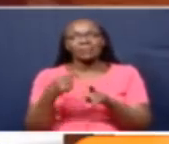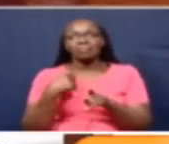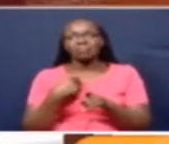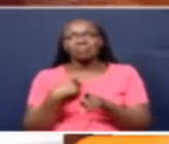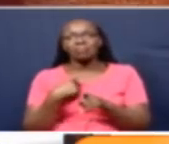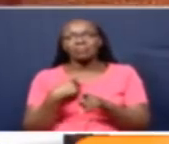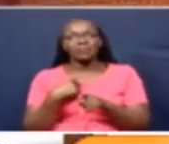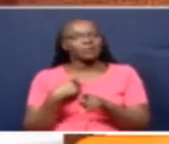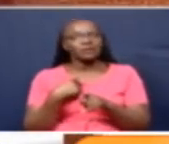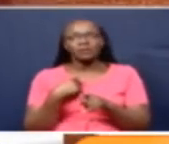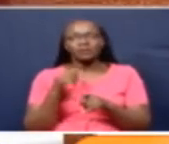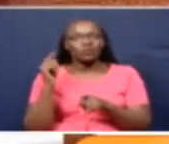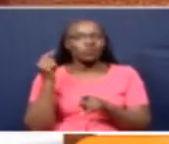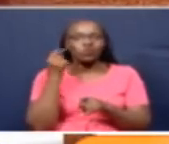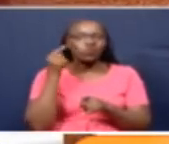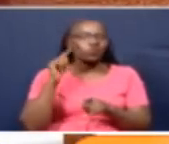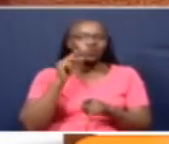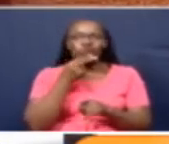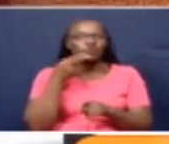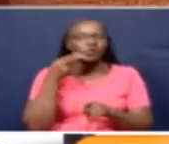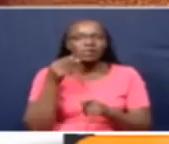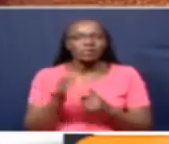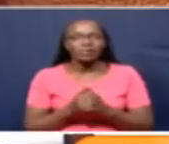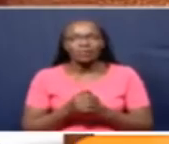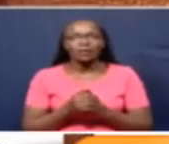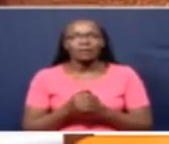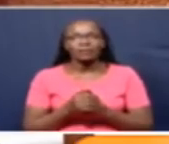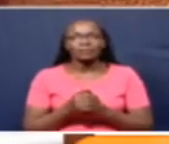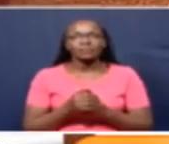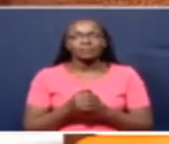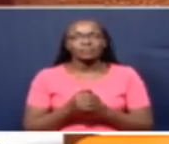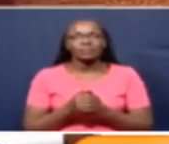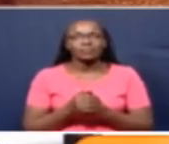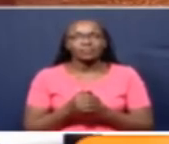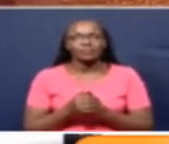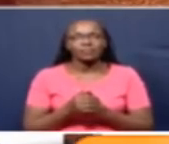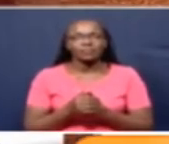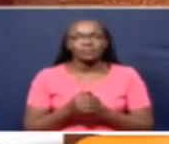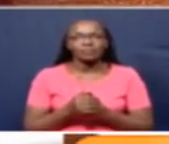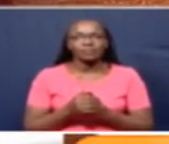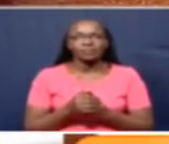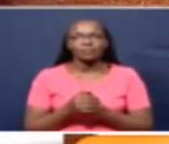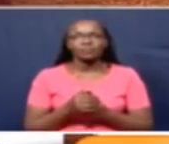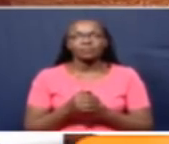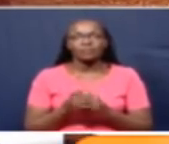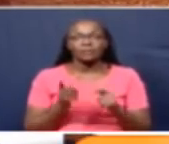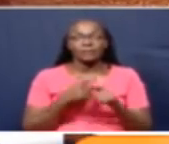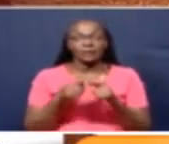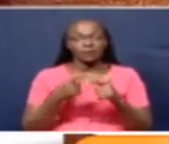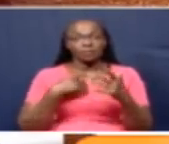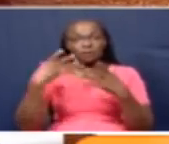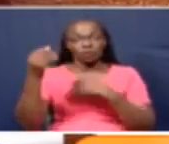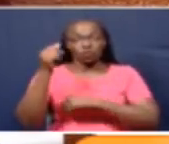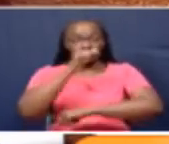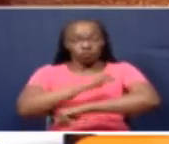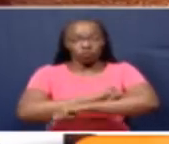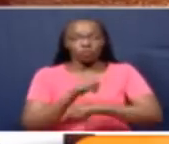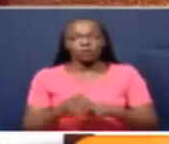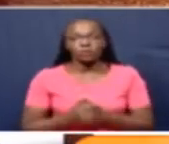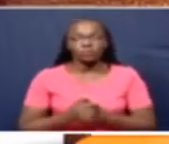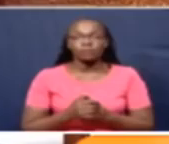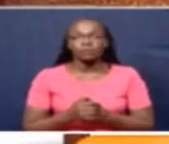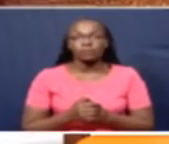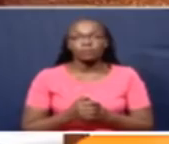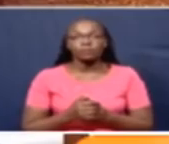honey. Is that right? Yeah. Well, that's how I started. So I knew I had talent. Then I went to school. Yeah. And the